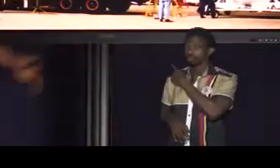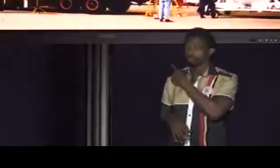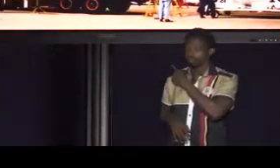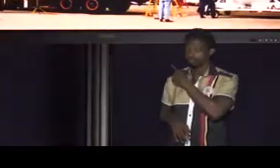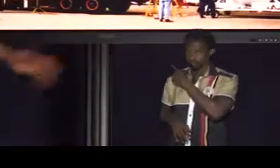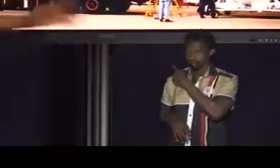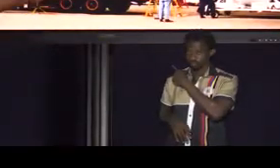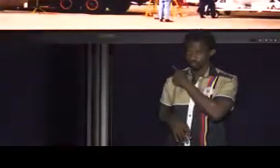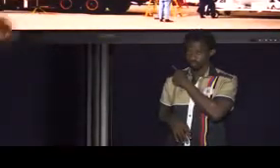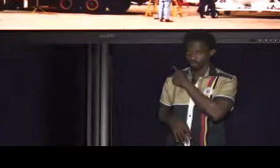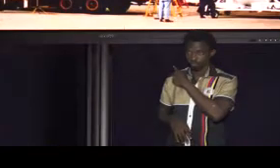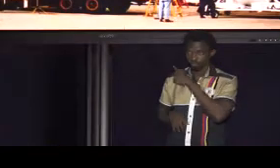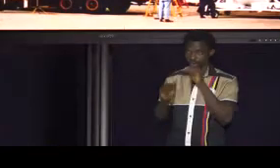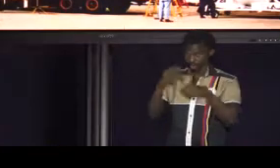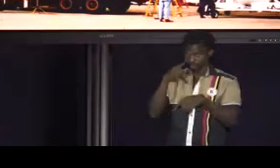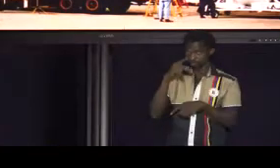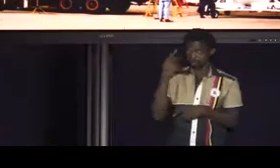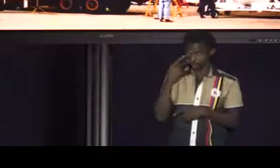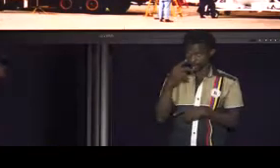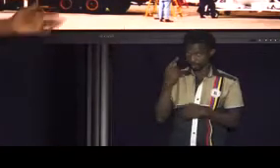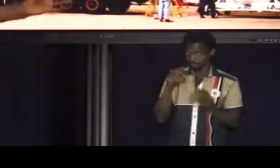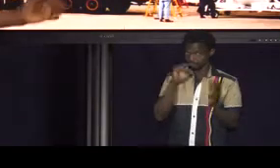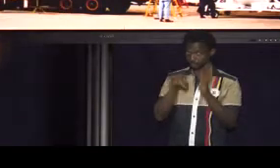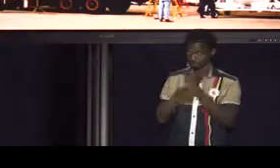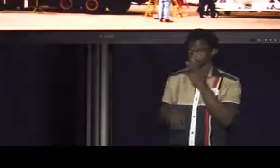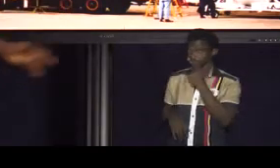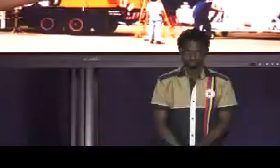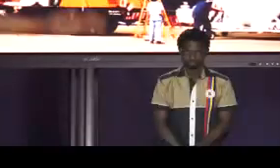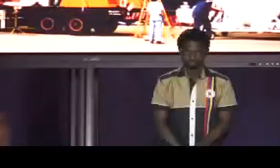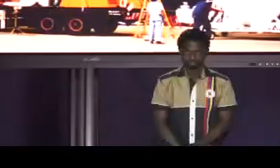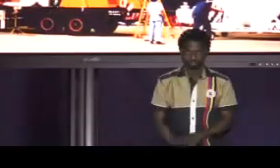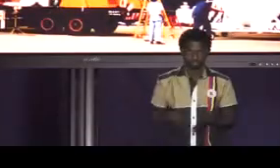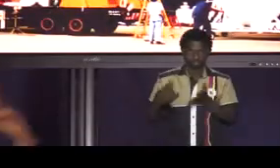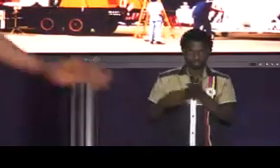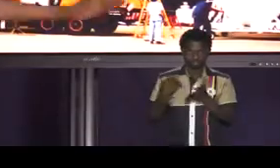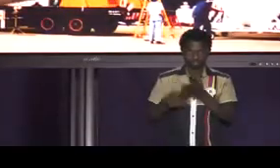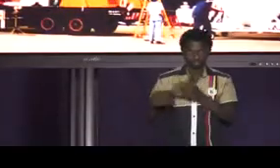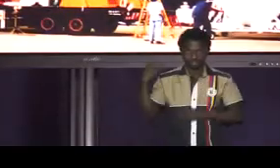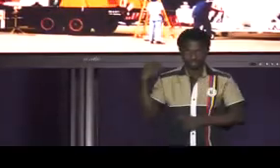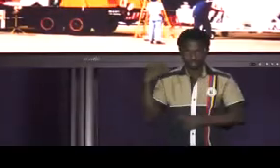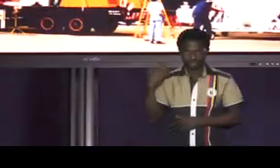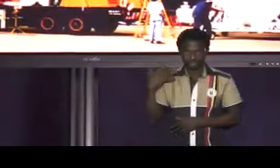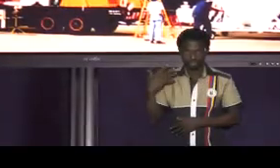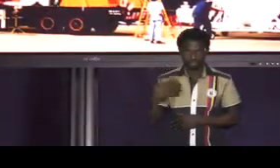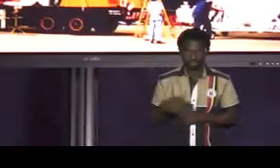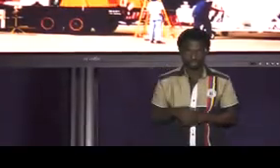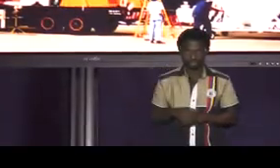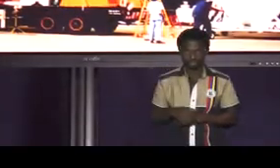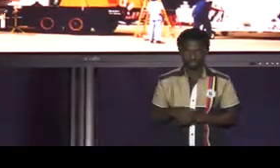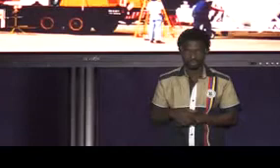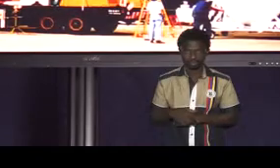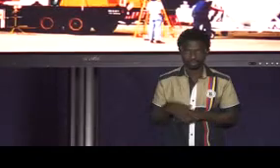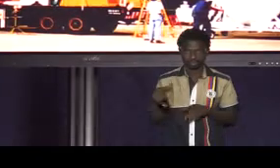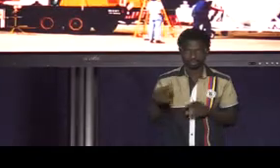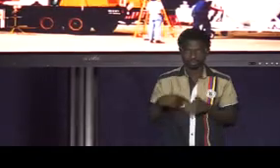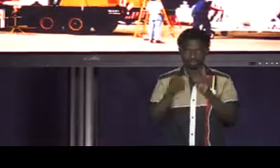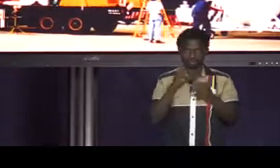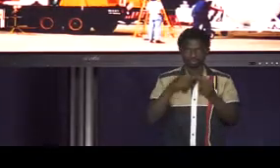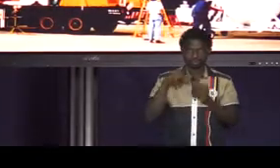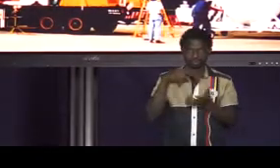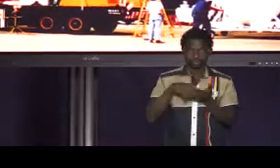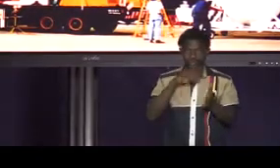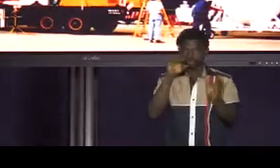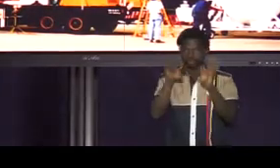Can you see the picture there? So sometimes ago, let me talk about